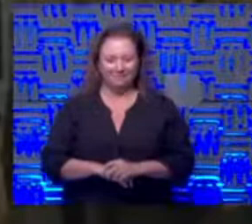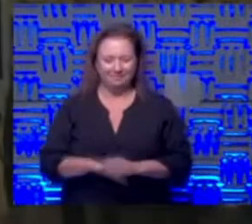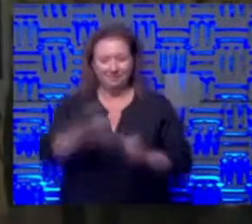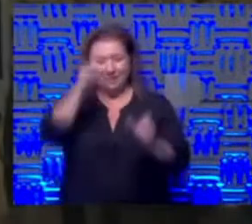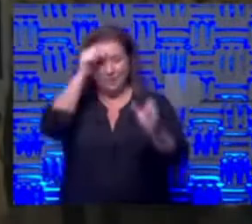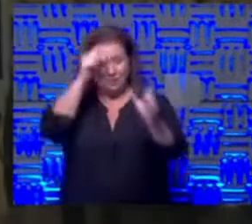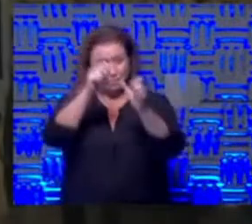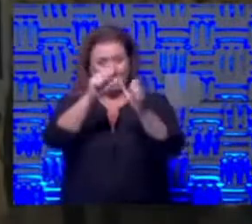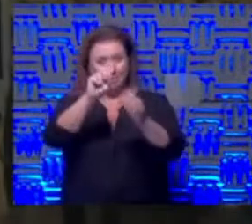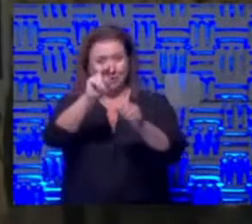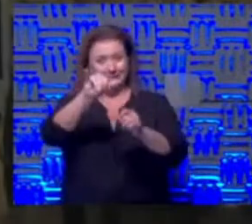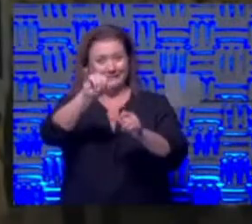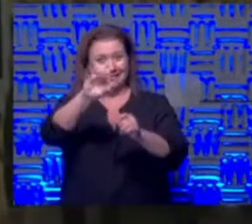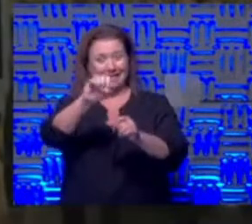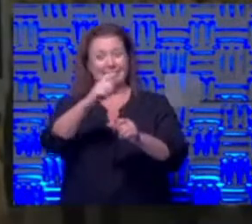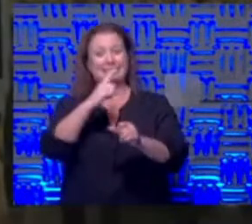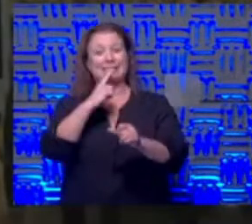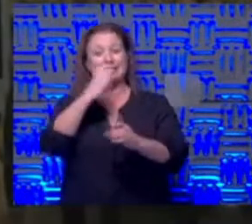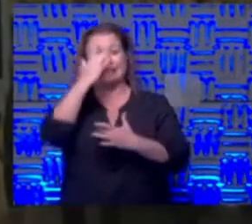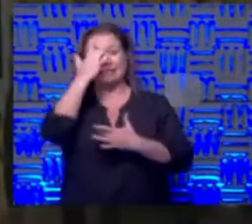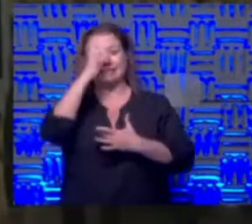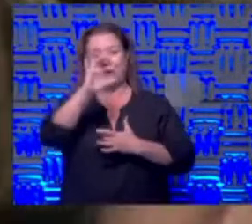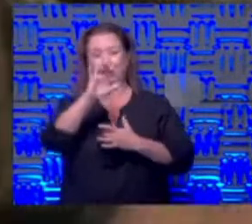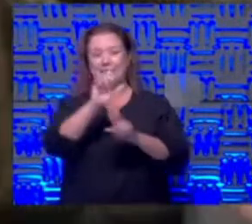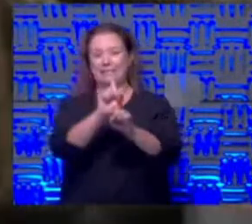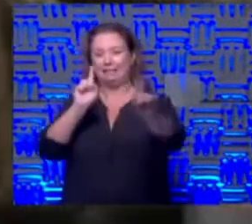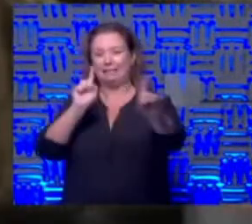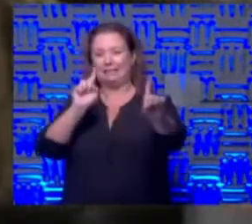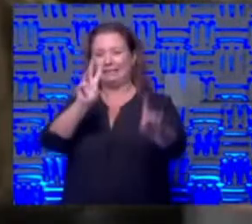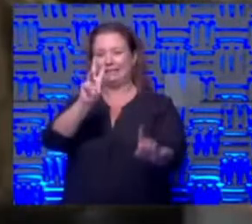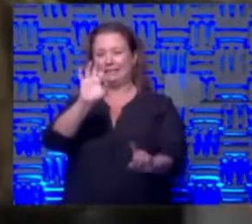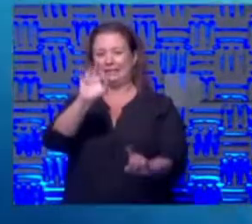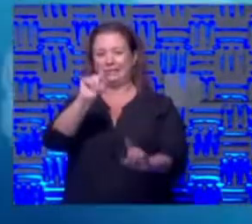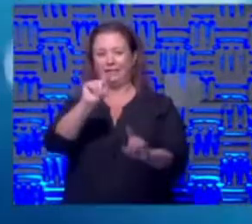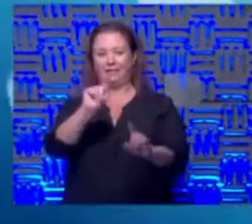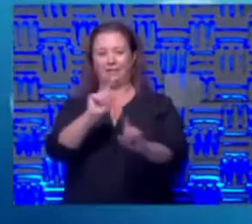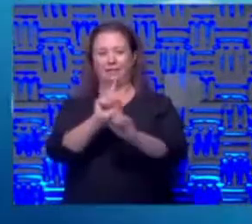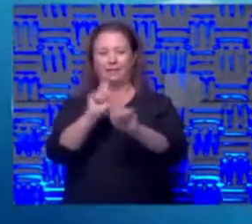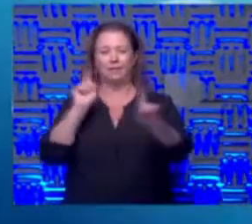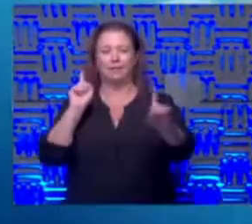Remember, Sunny says it's smart to stay 6 feet apart.